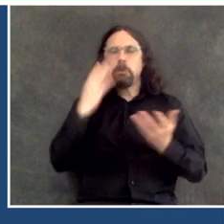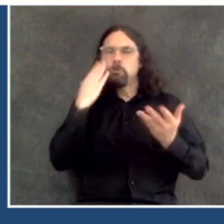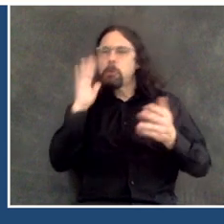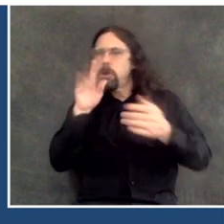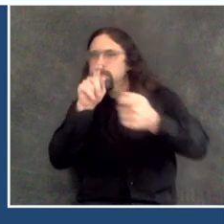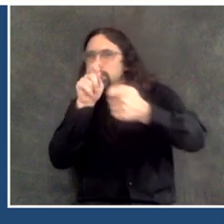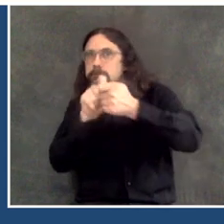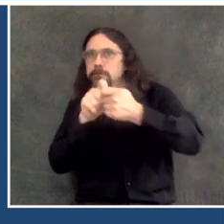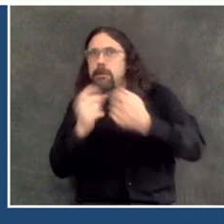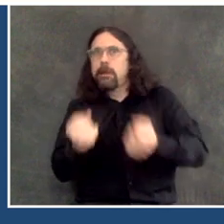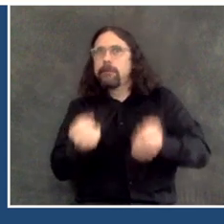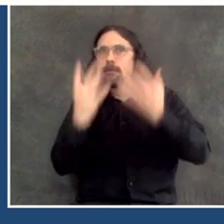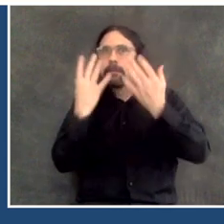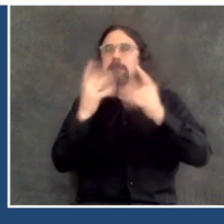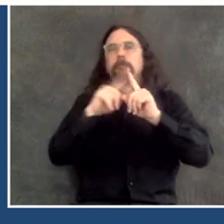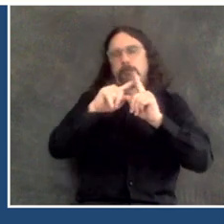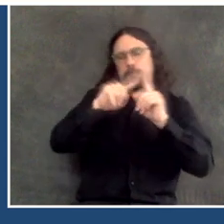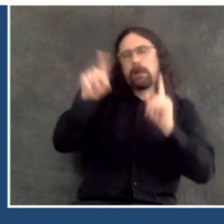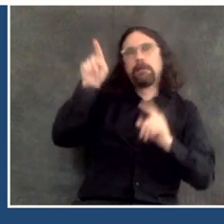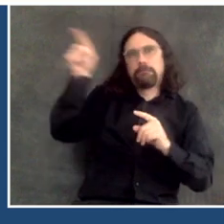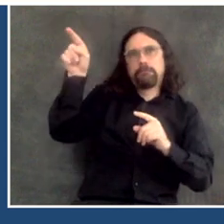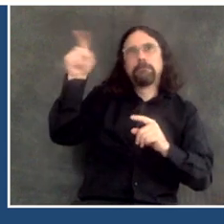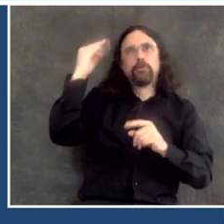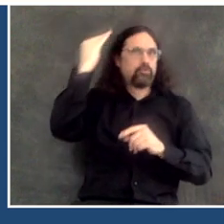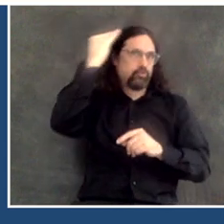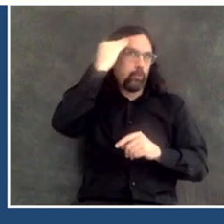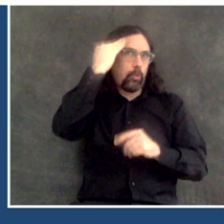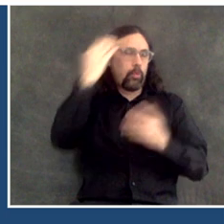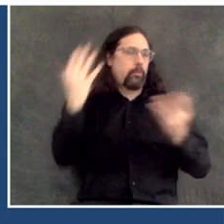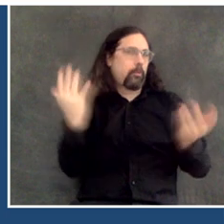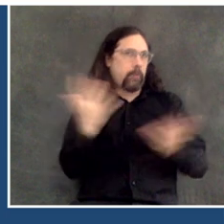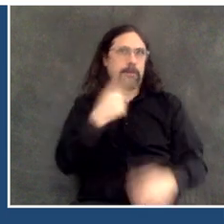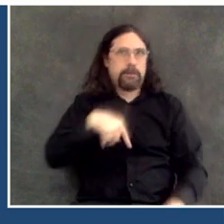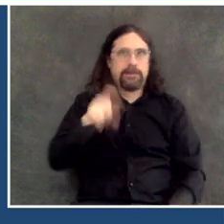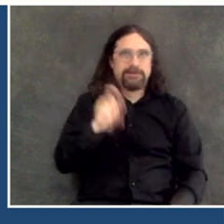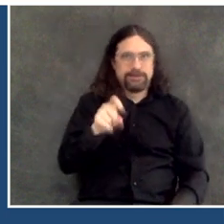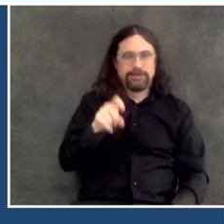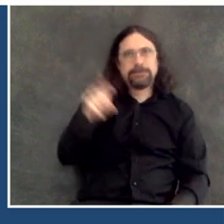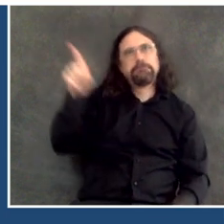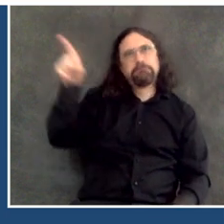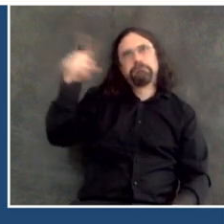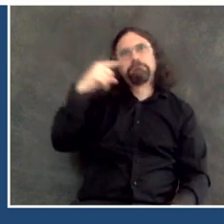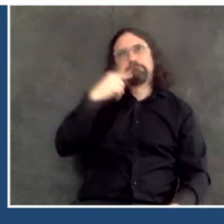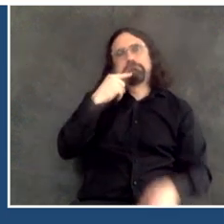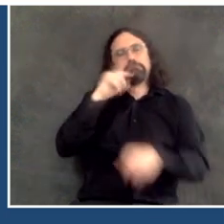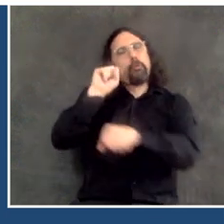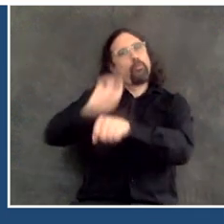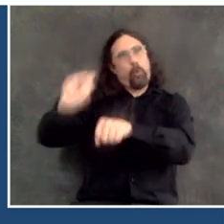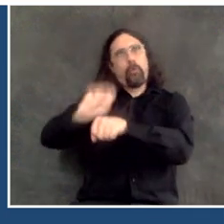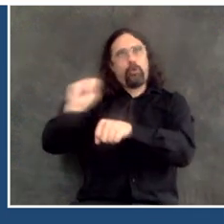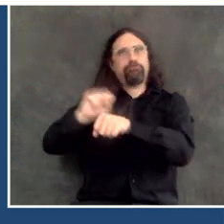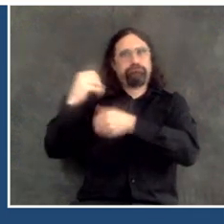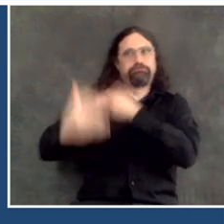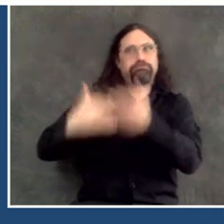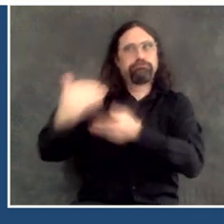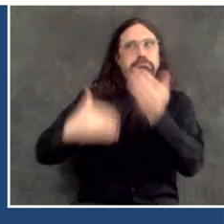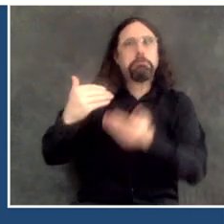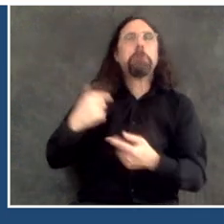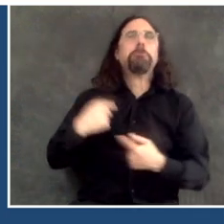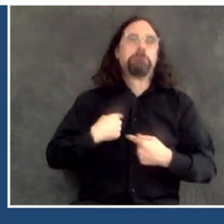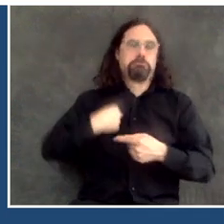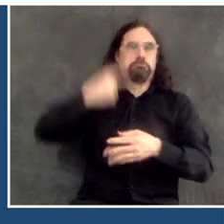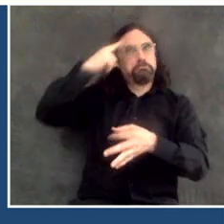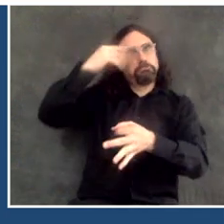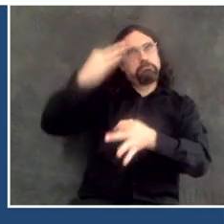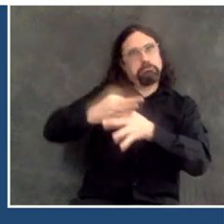I expect to hear that by the end of the day. My message to all, to FEMA and everyone, is we thank them for all they've done, and we need more, and